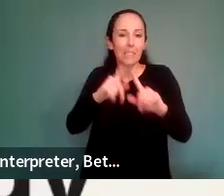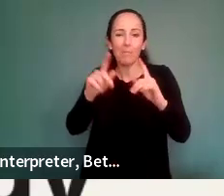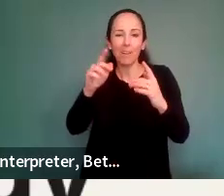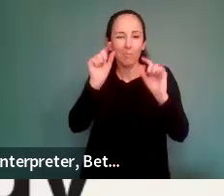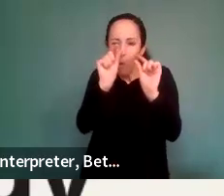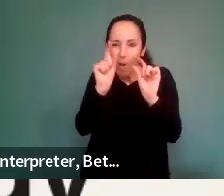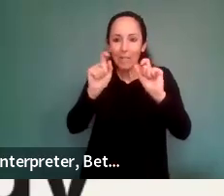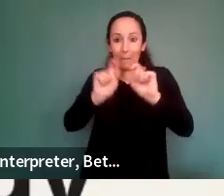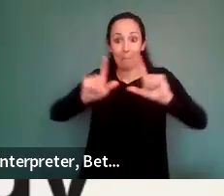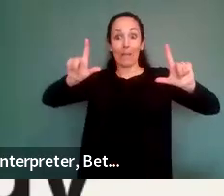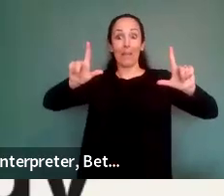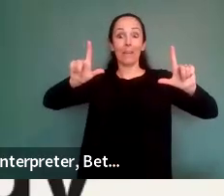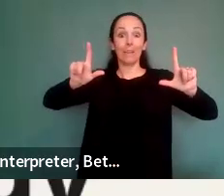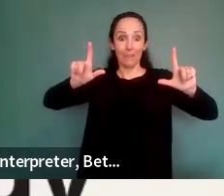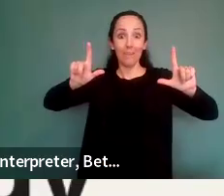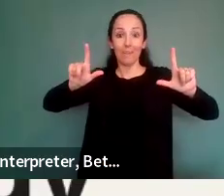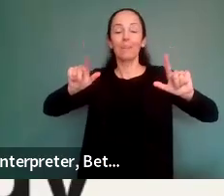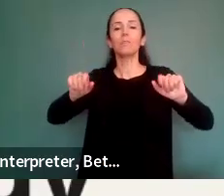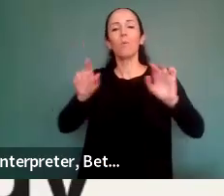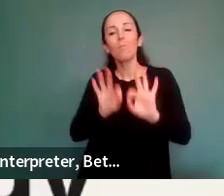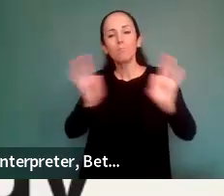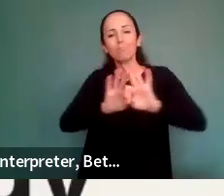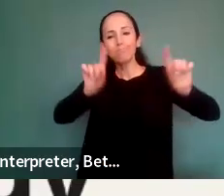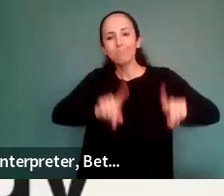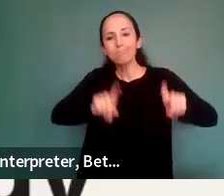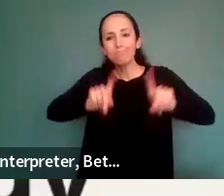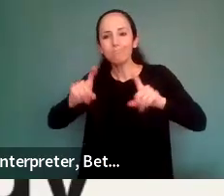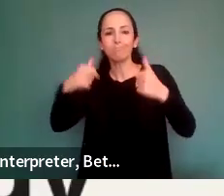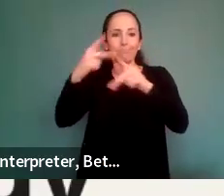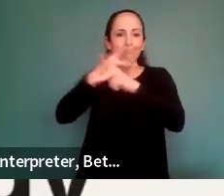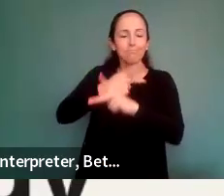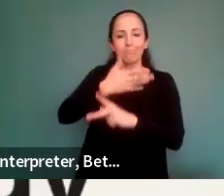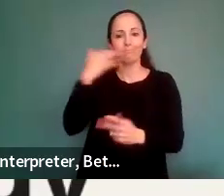enhancement that can help the user identify what's on the screen.